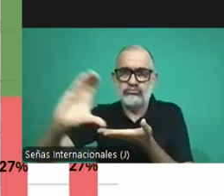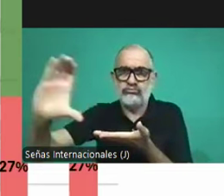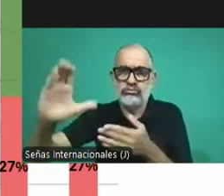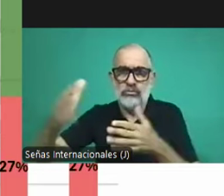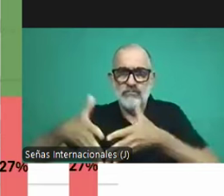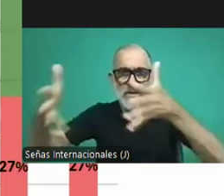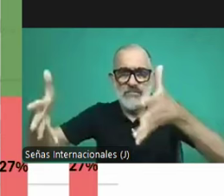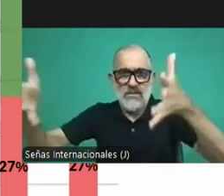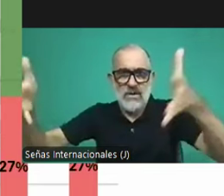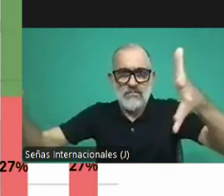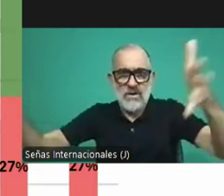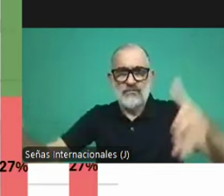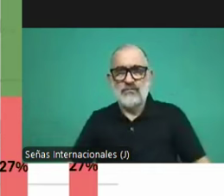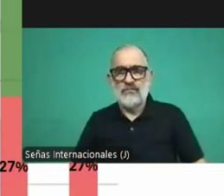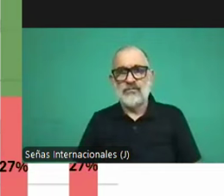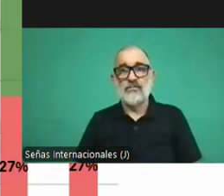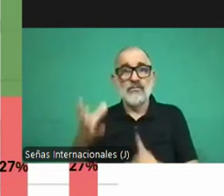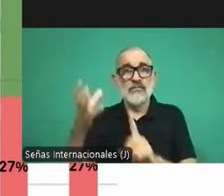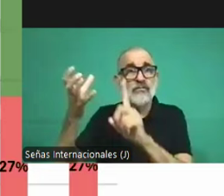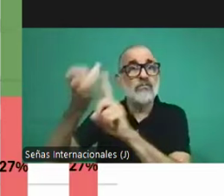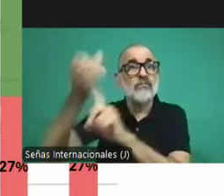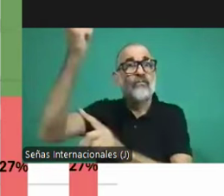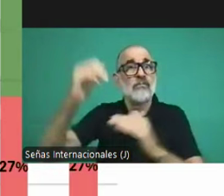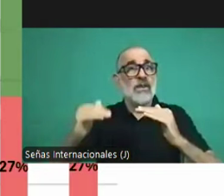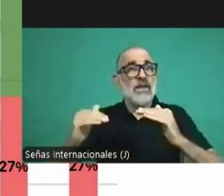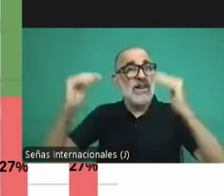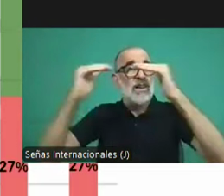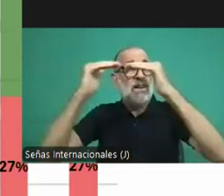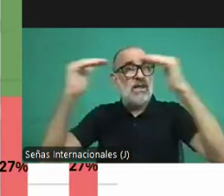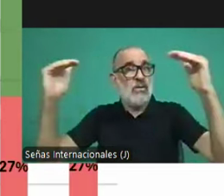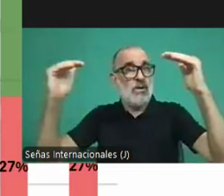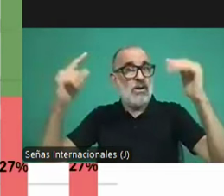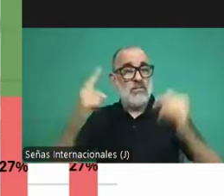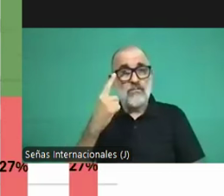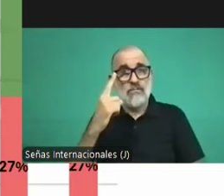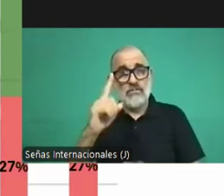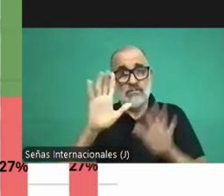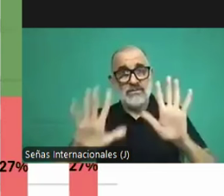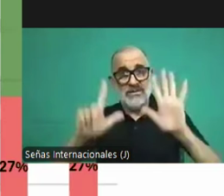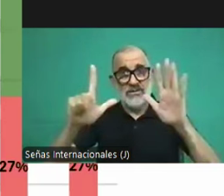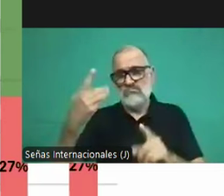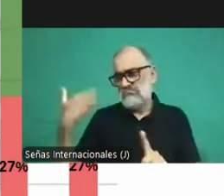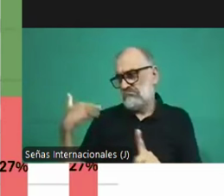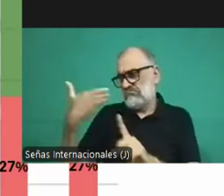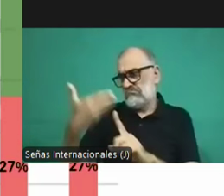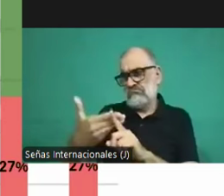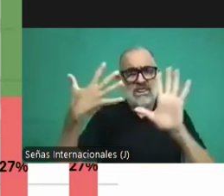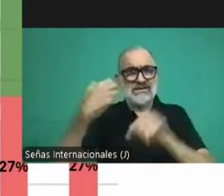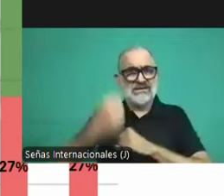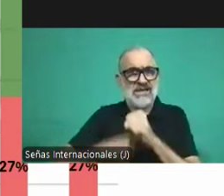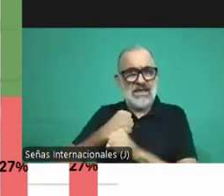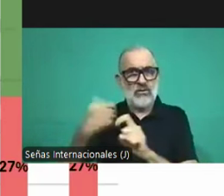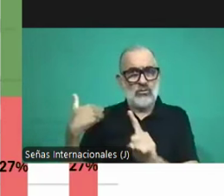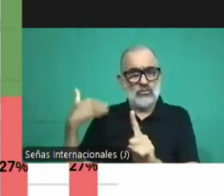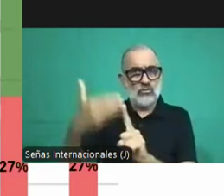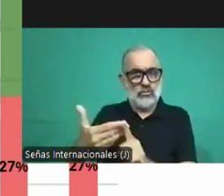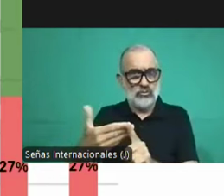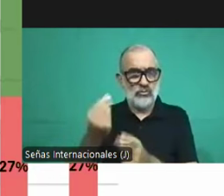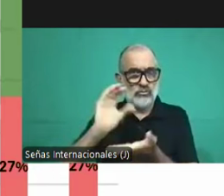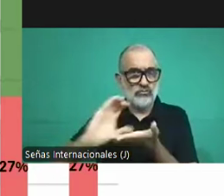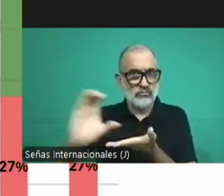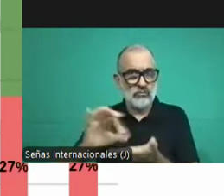and here achieving levels of the entity of 54% in the last decade, while private